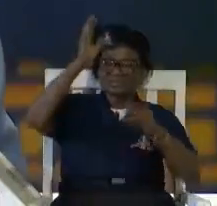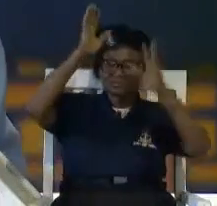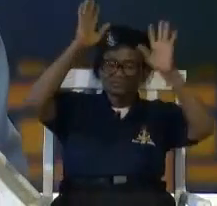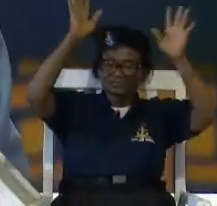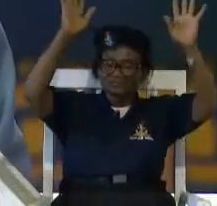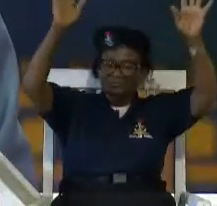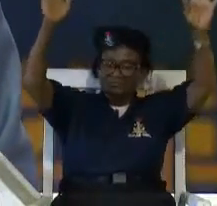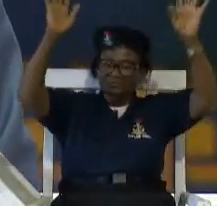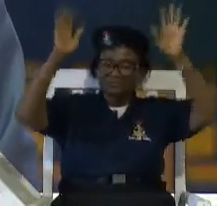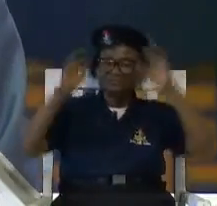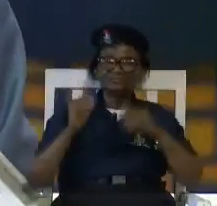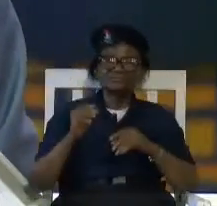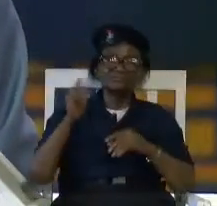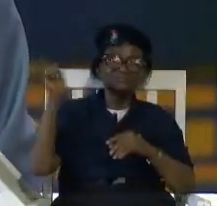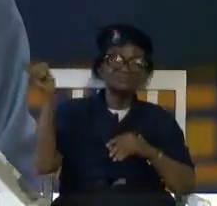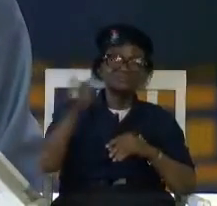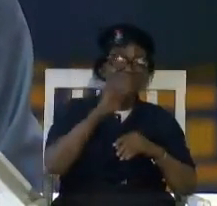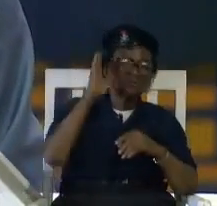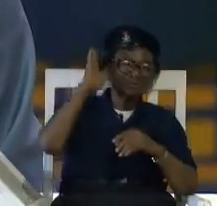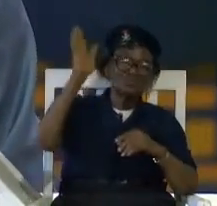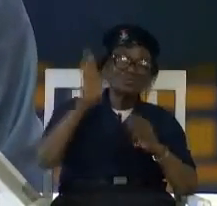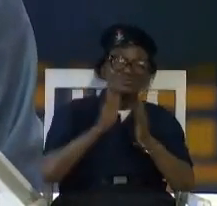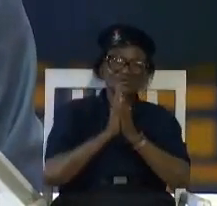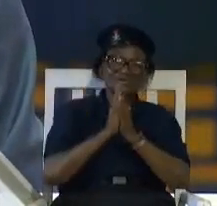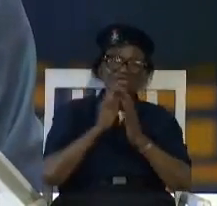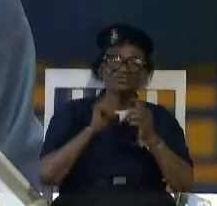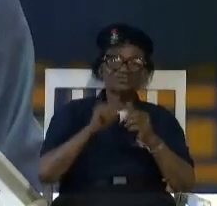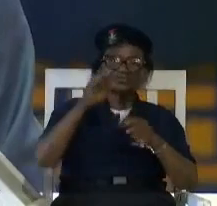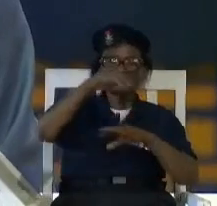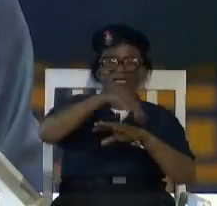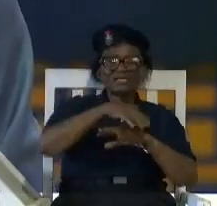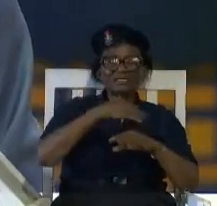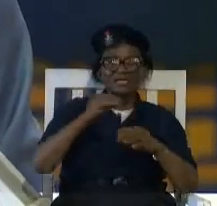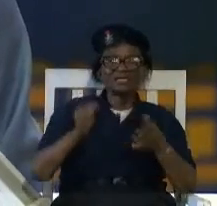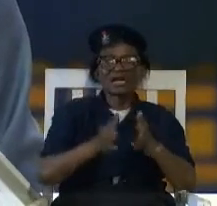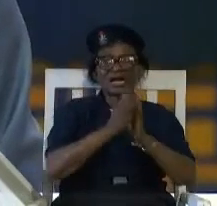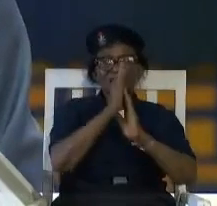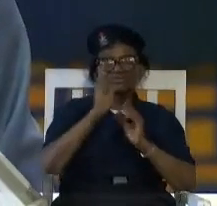You're going to pray tonight and ask God to help you.